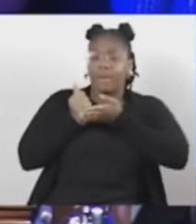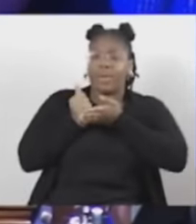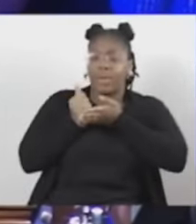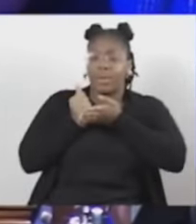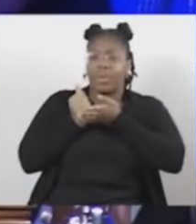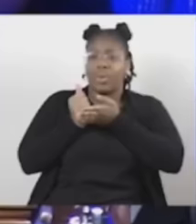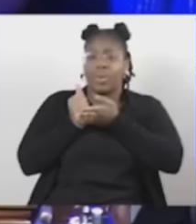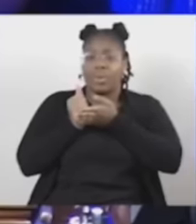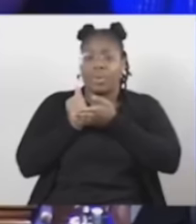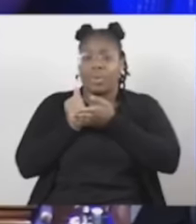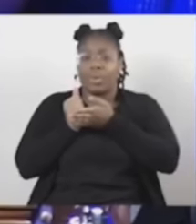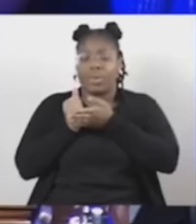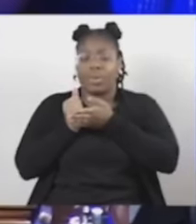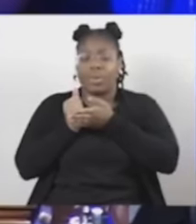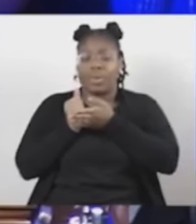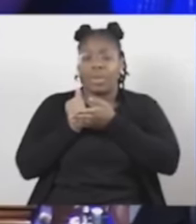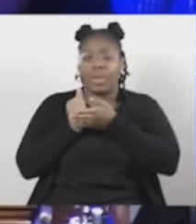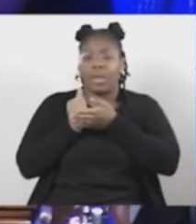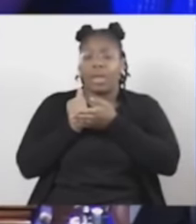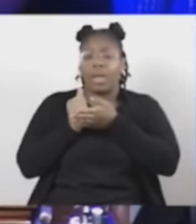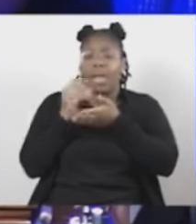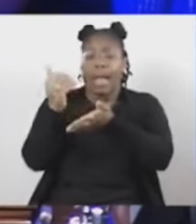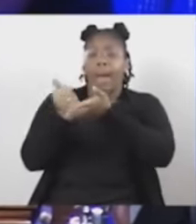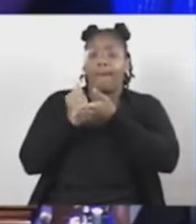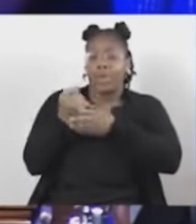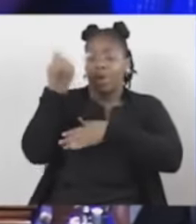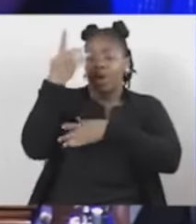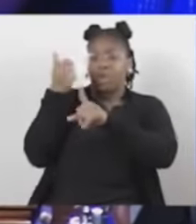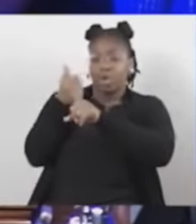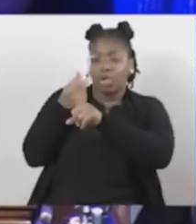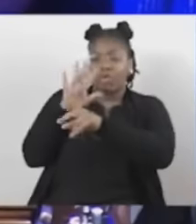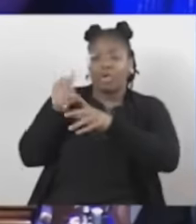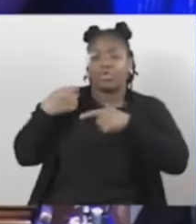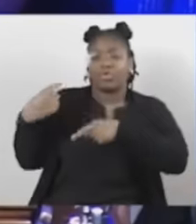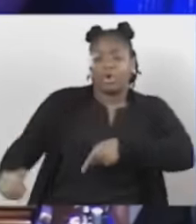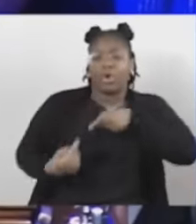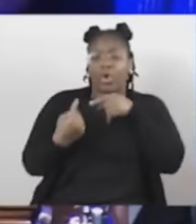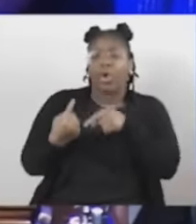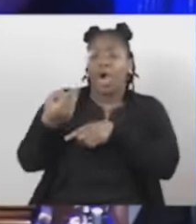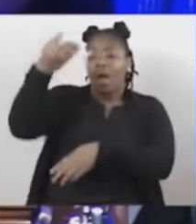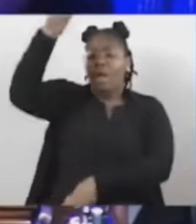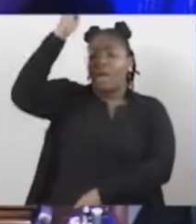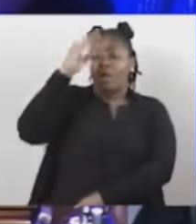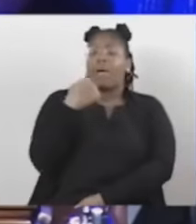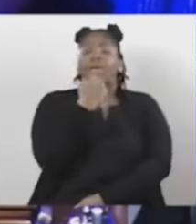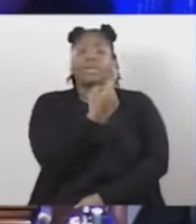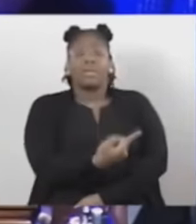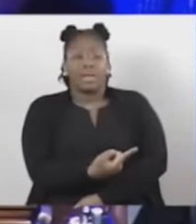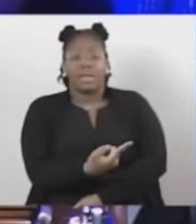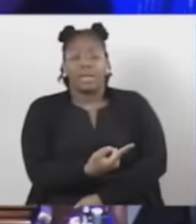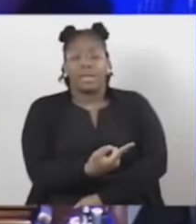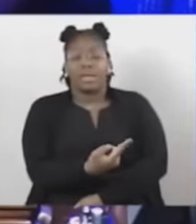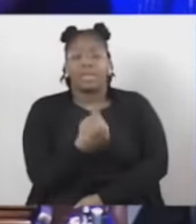has arrived, and you jump up running there because anything God has to say to you about anything God wants to say to you is better than you living